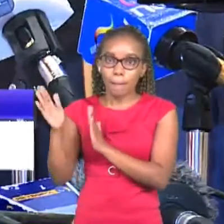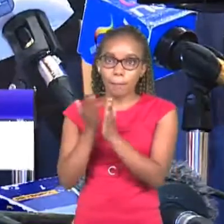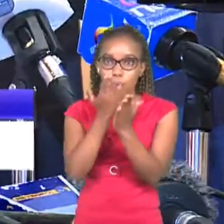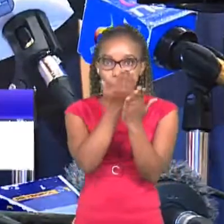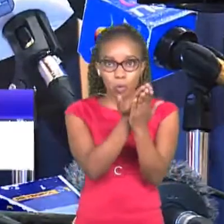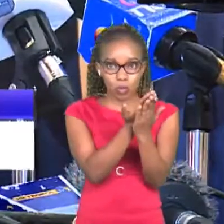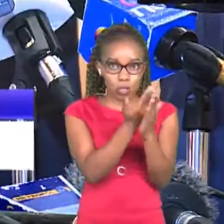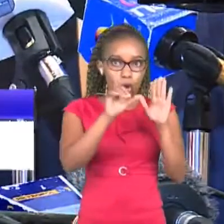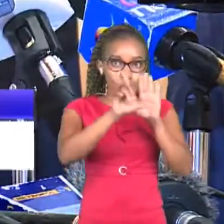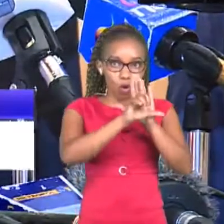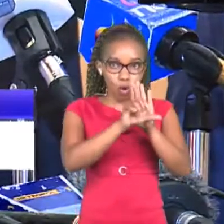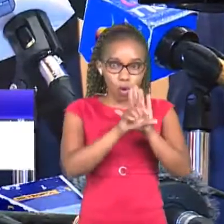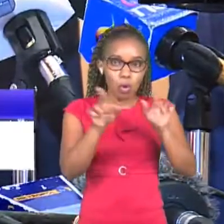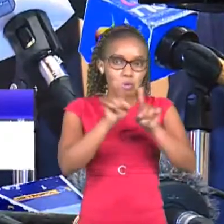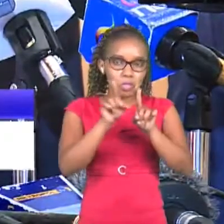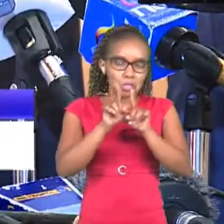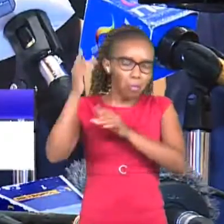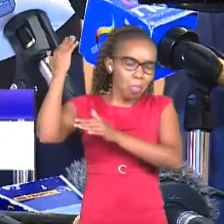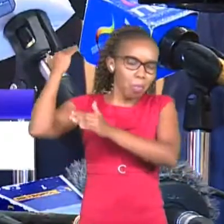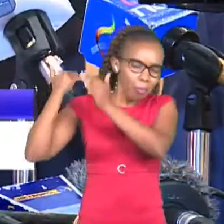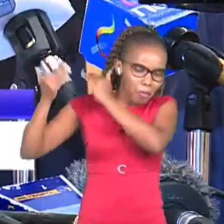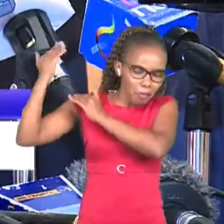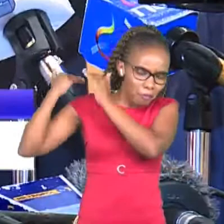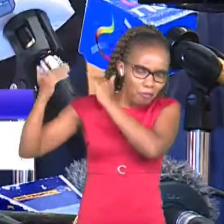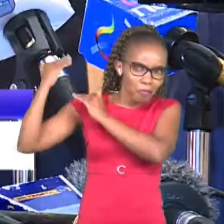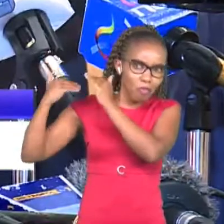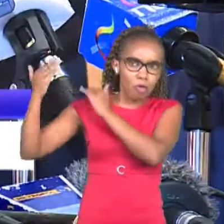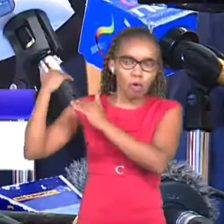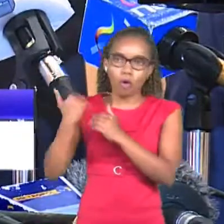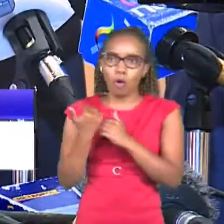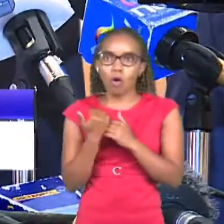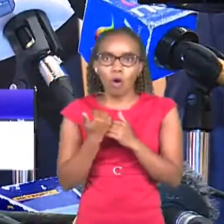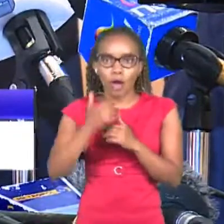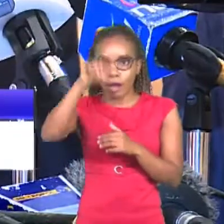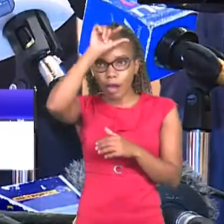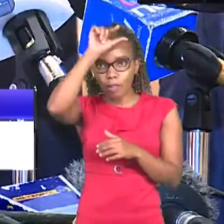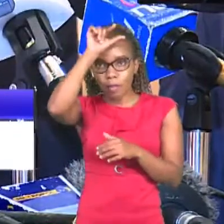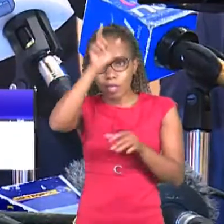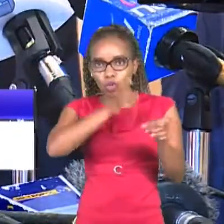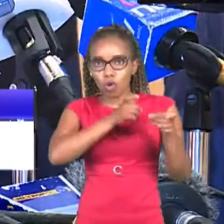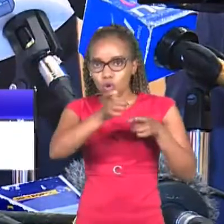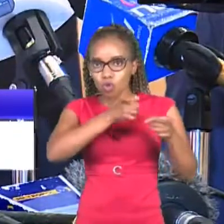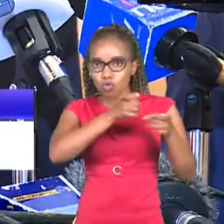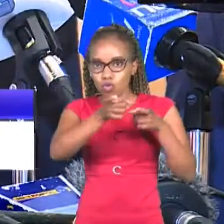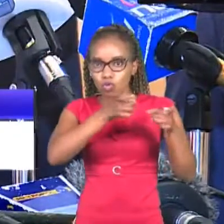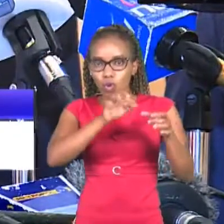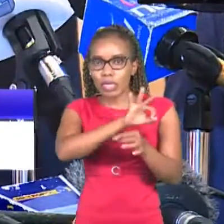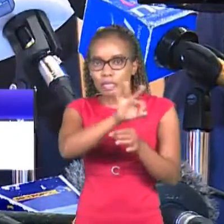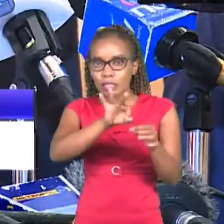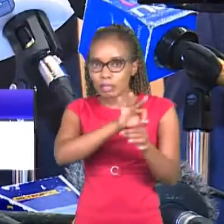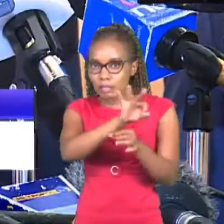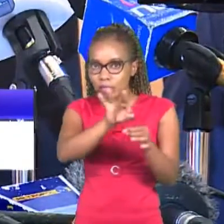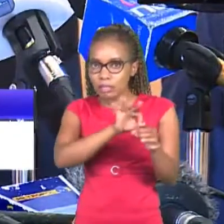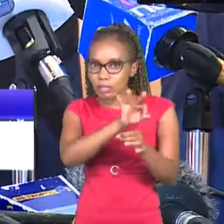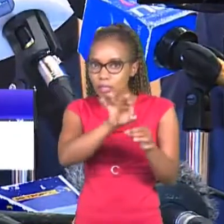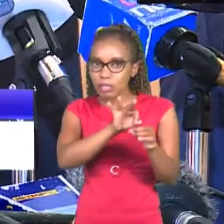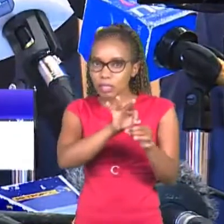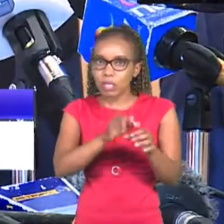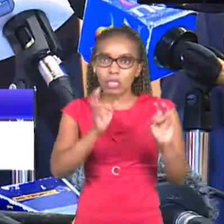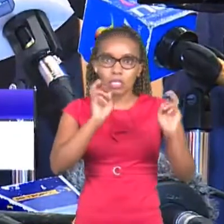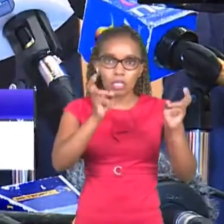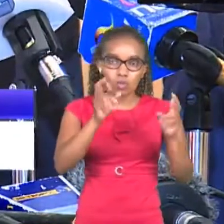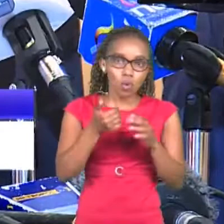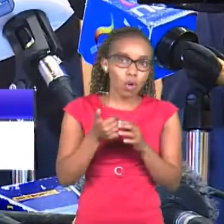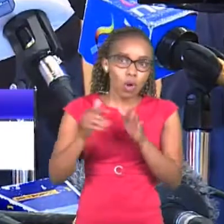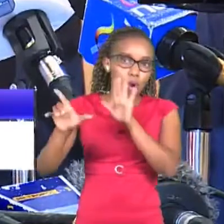us back to the colonial days of governmental control over tea matters. These regulations are illegal